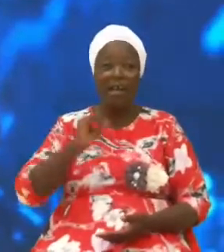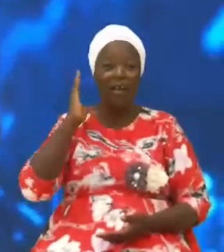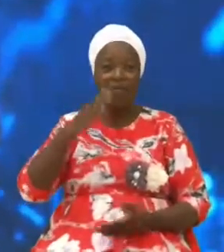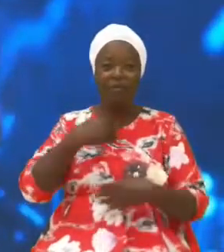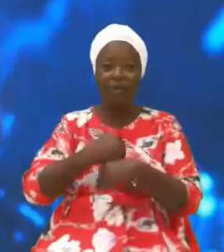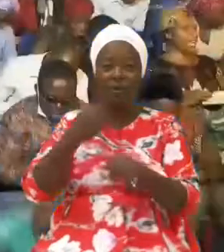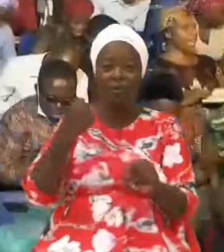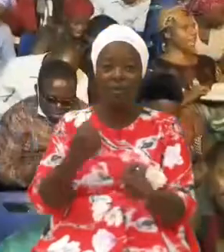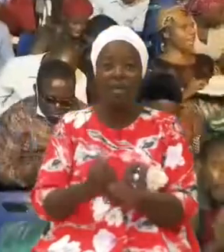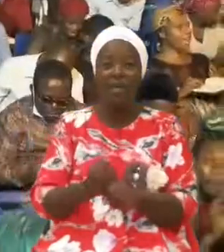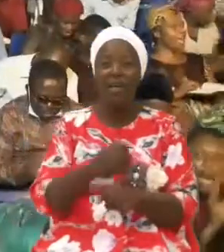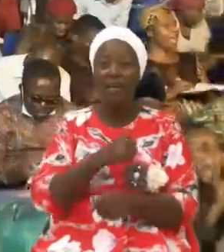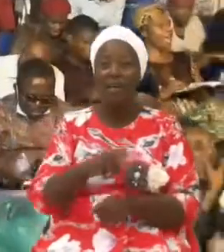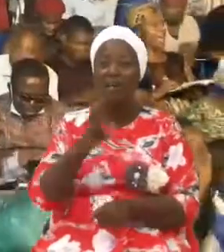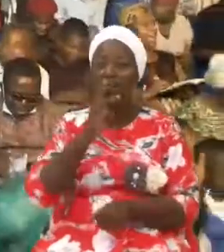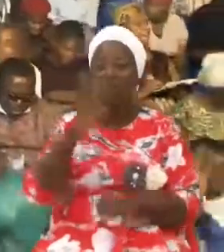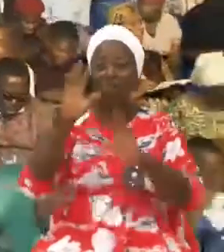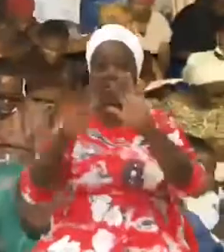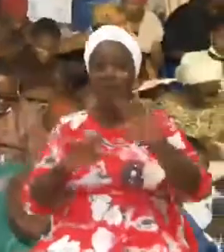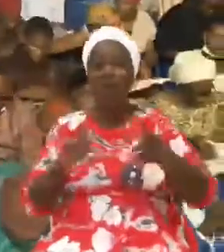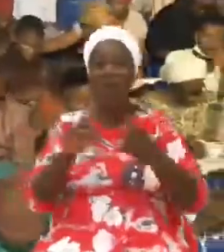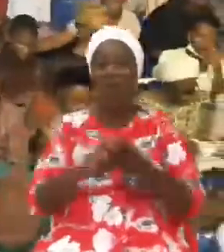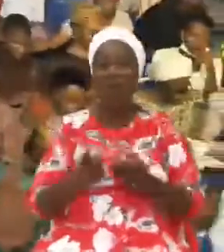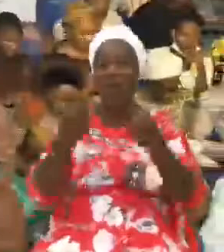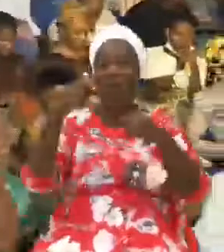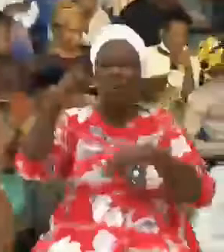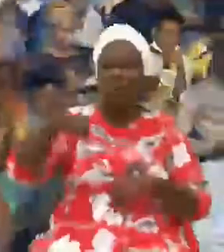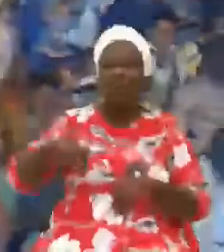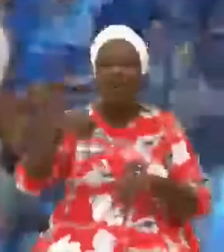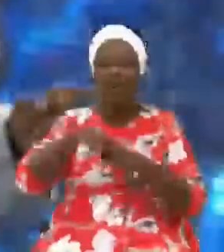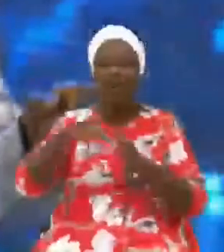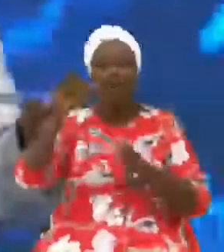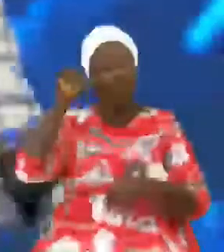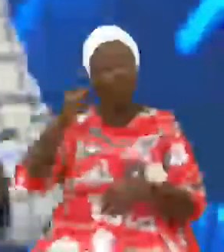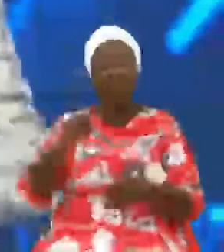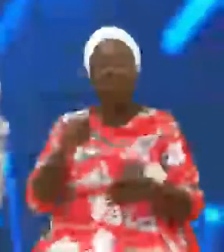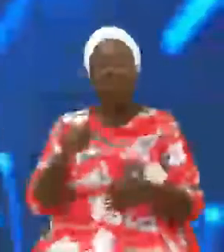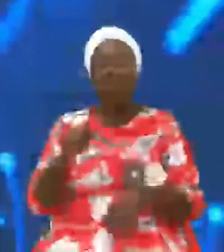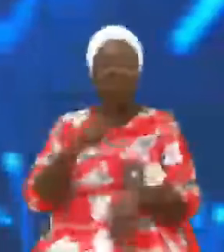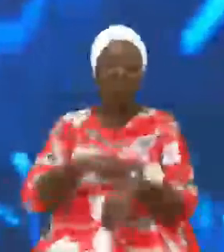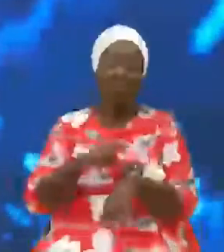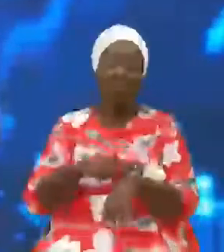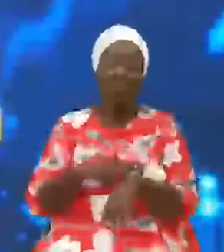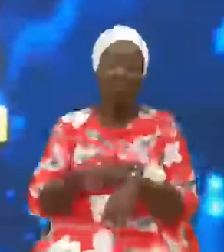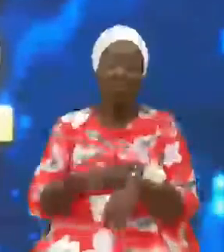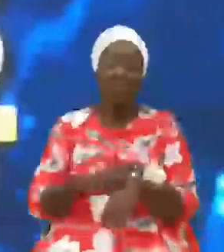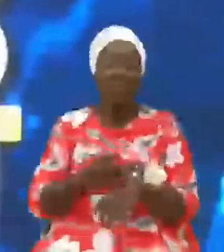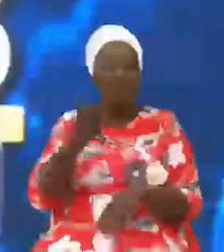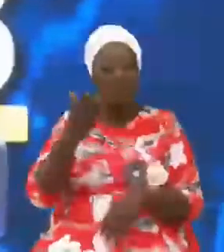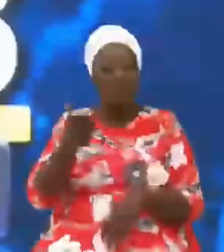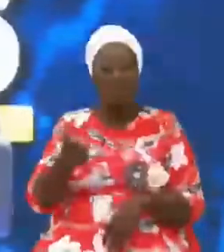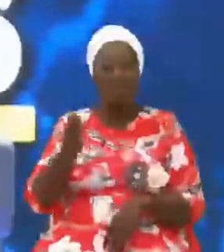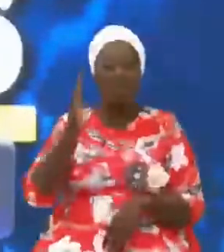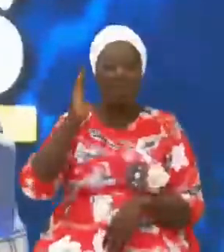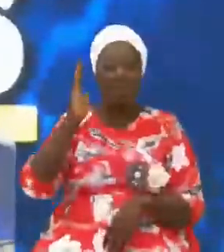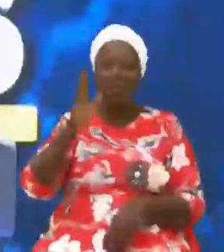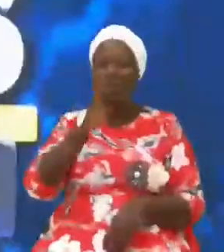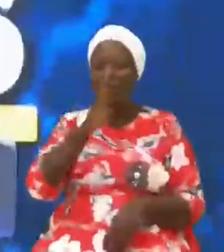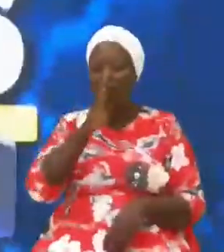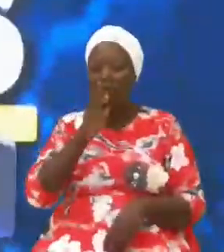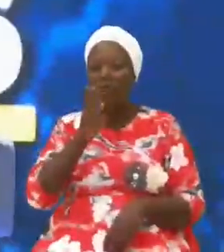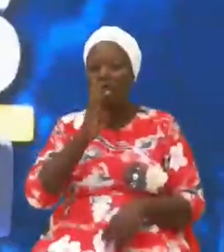say amen. And I will cause the shower to come down in its